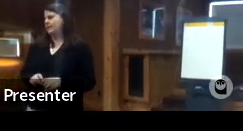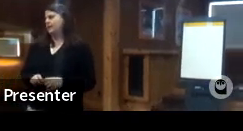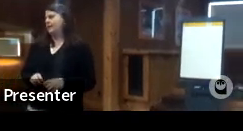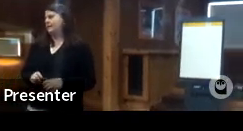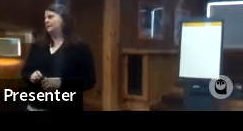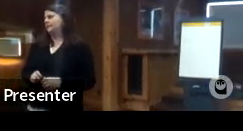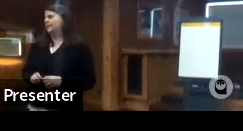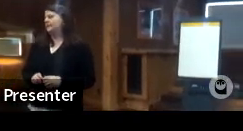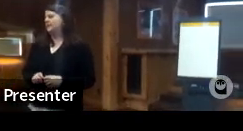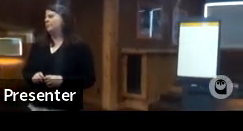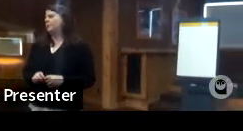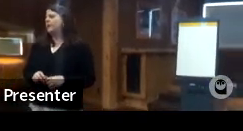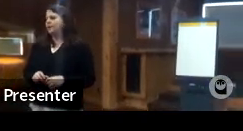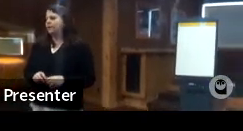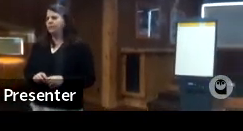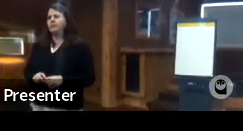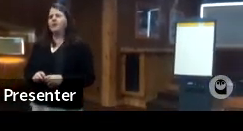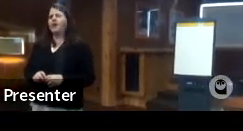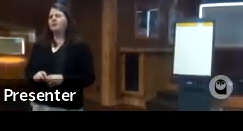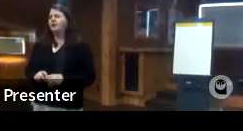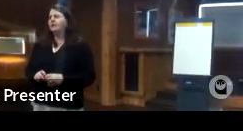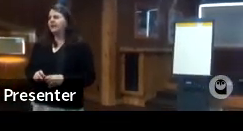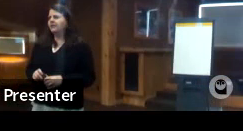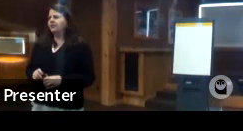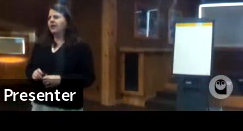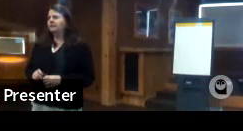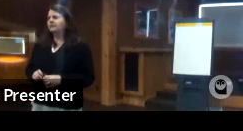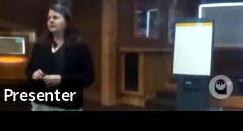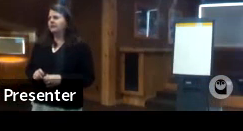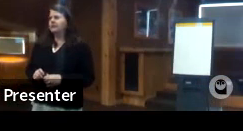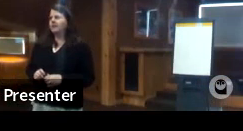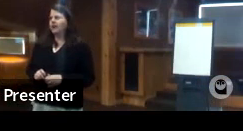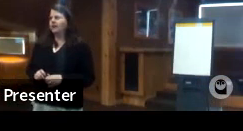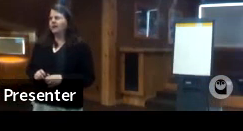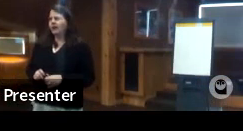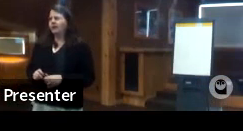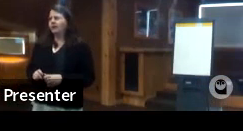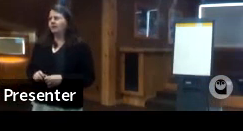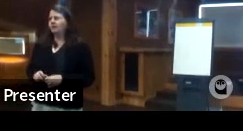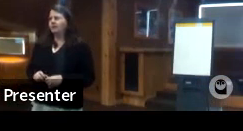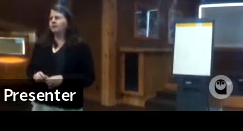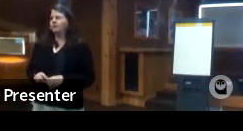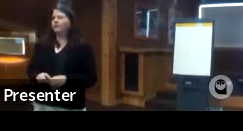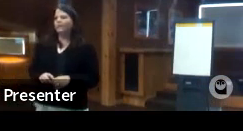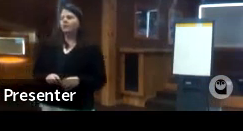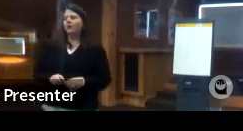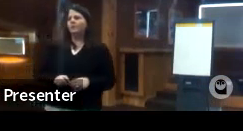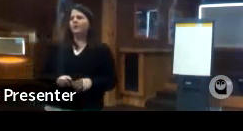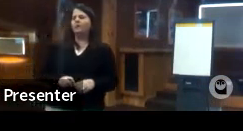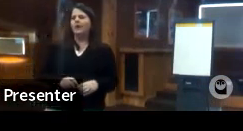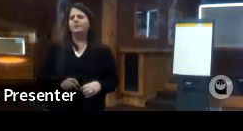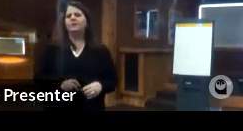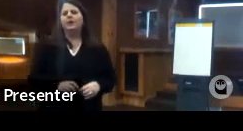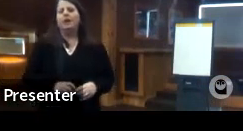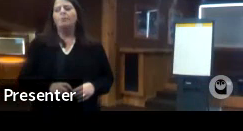dressed. And I said, but mom, that how the young lady is dressed is not an indicator of you know,